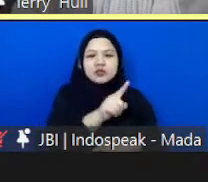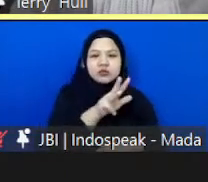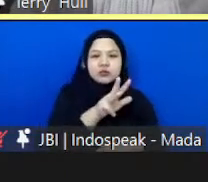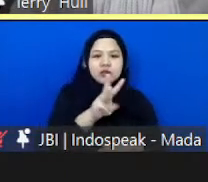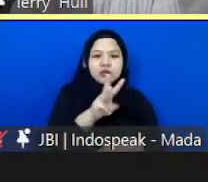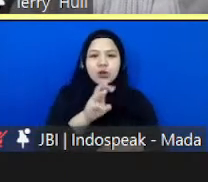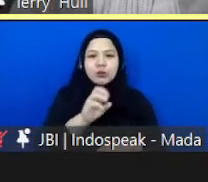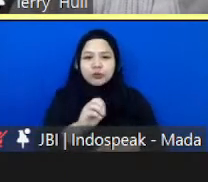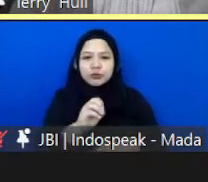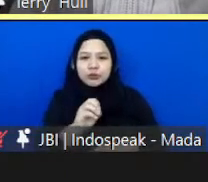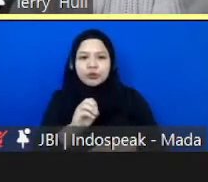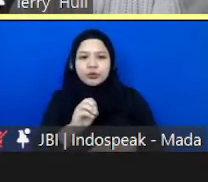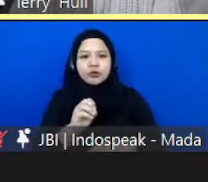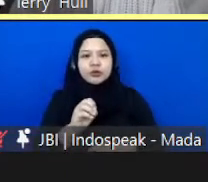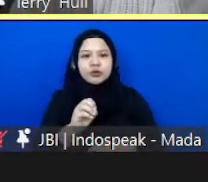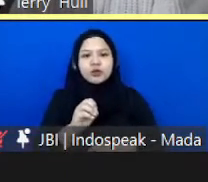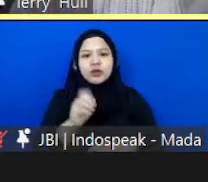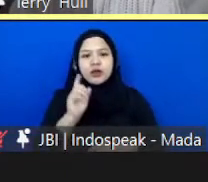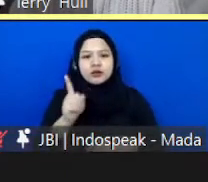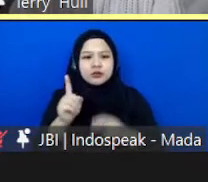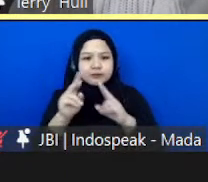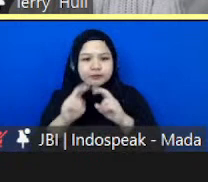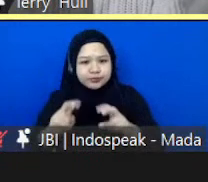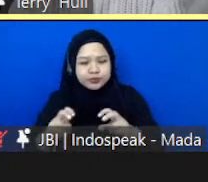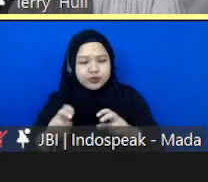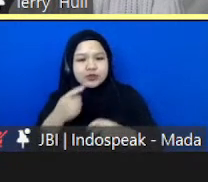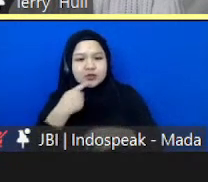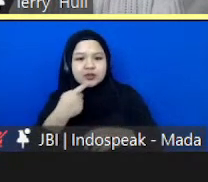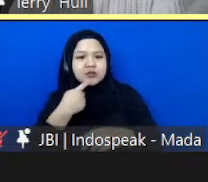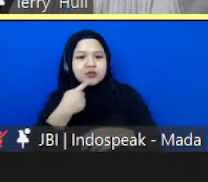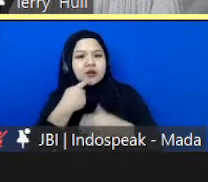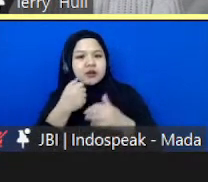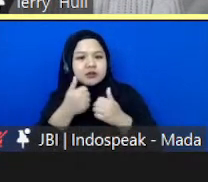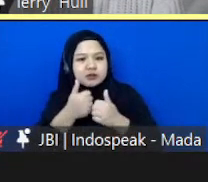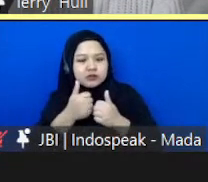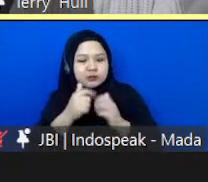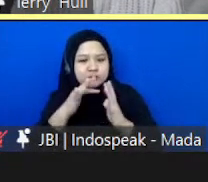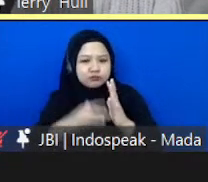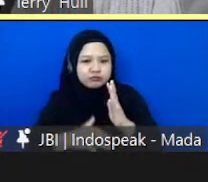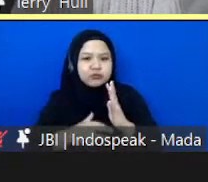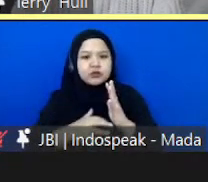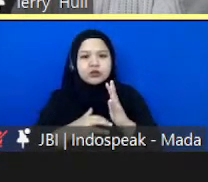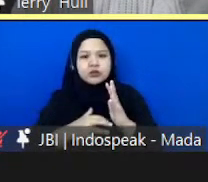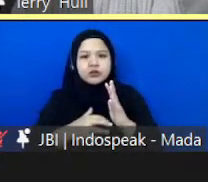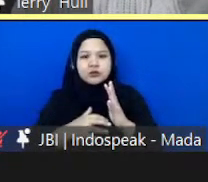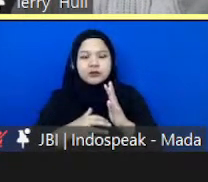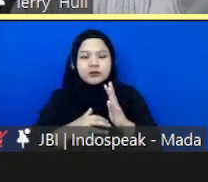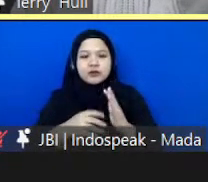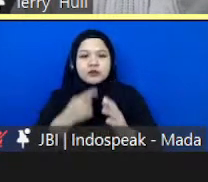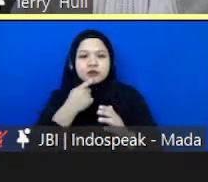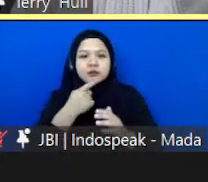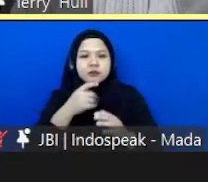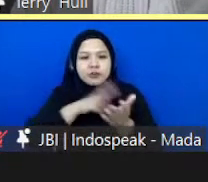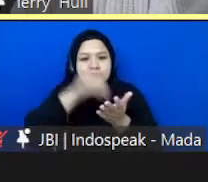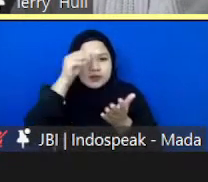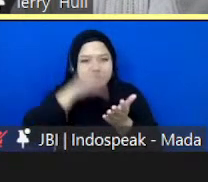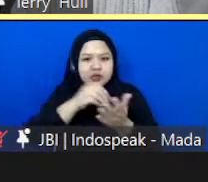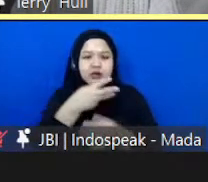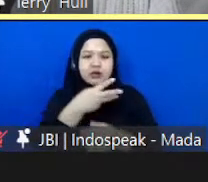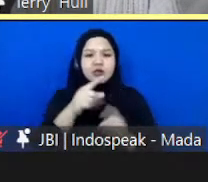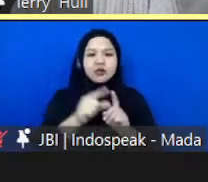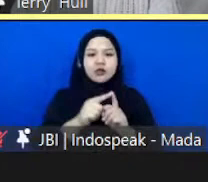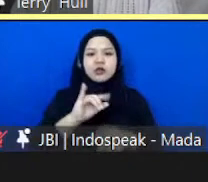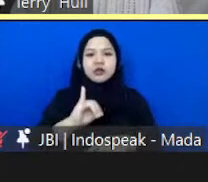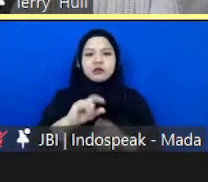little bit about earlier, and epidemiology. And then we also have family planning